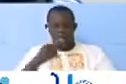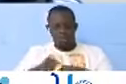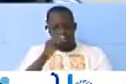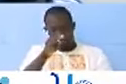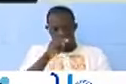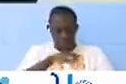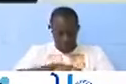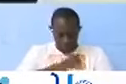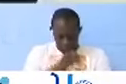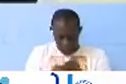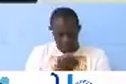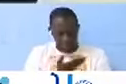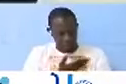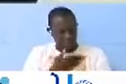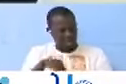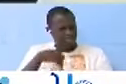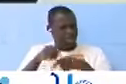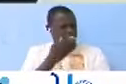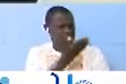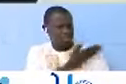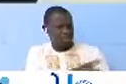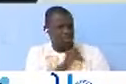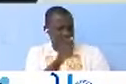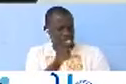eventually released?